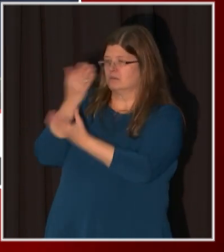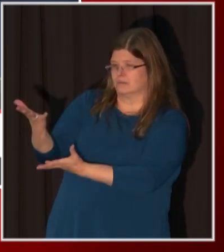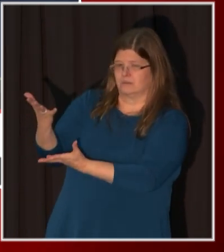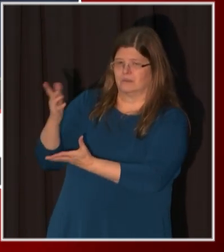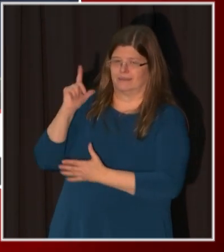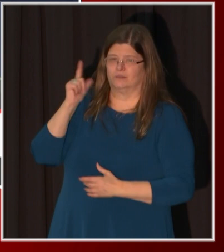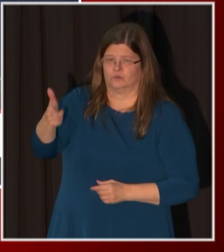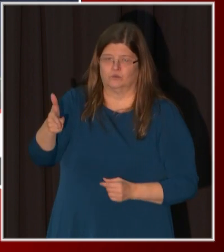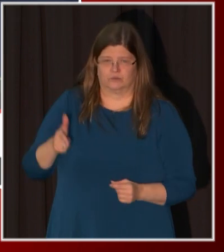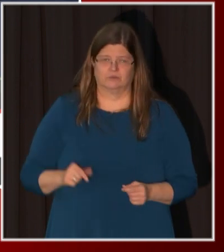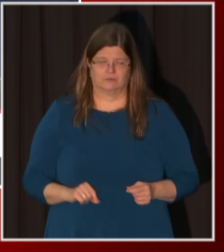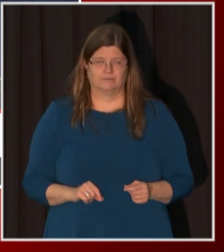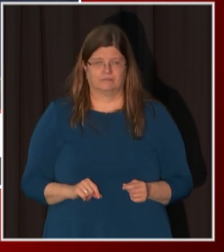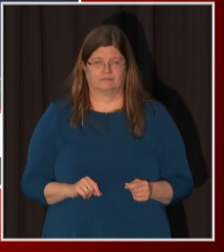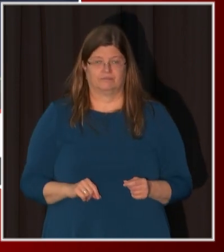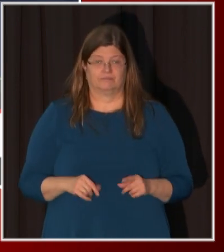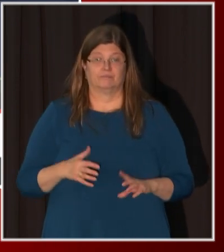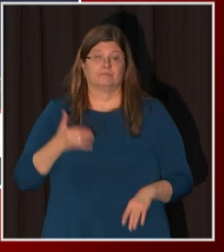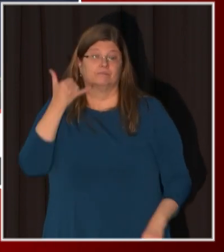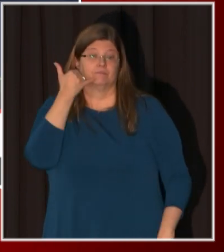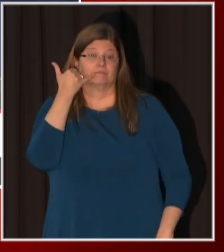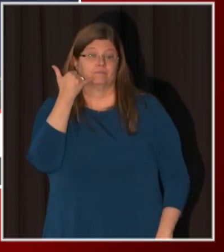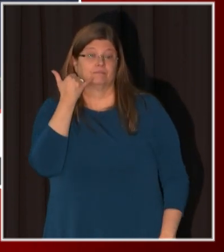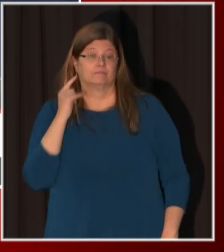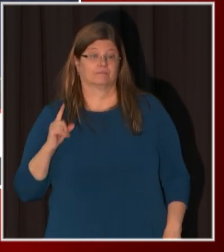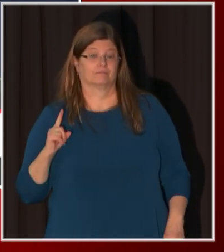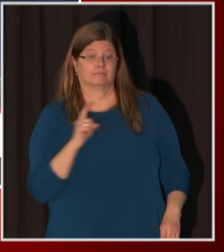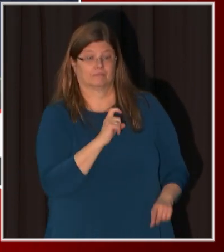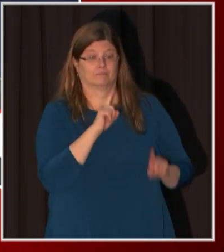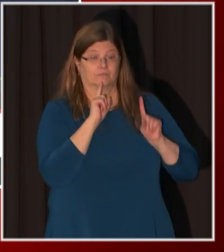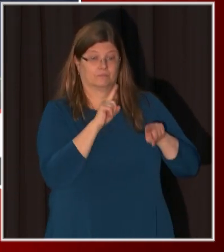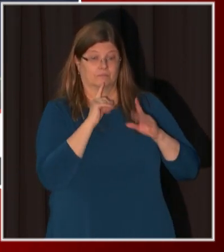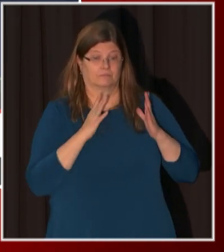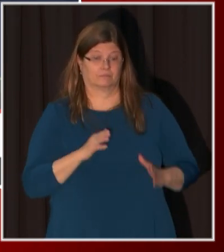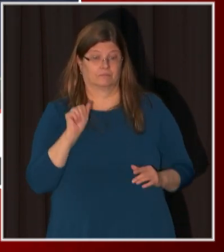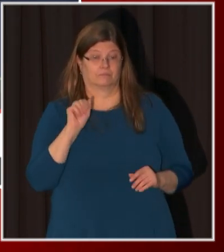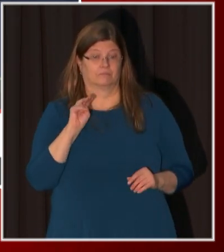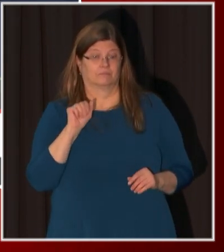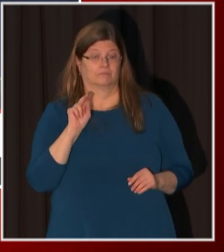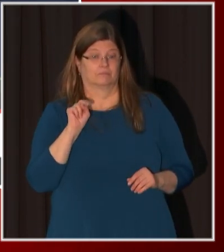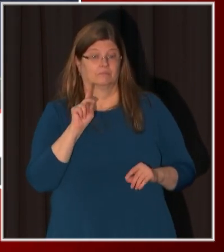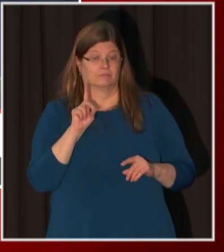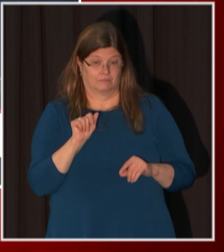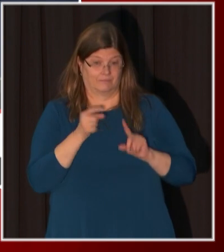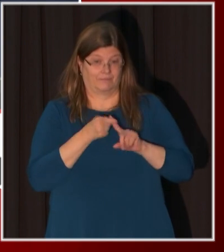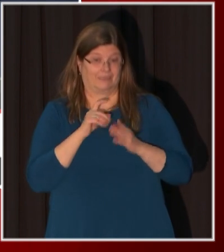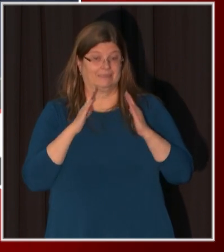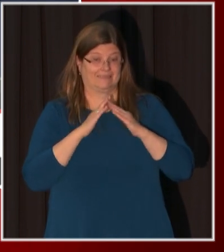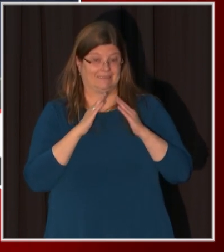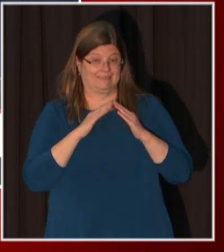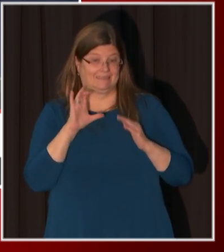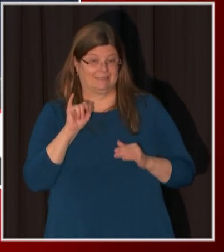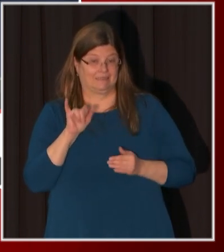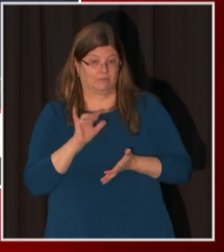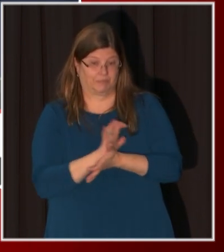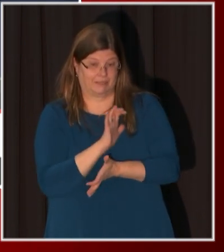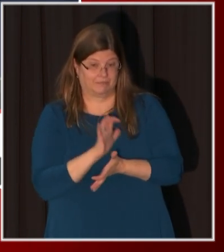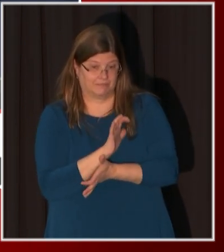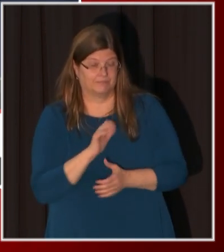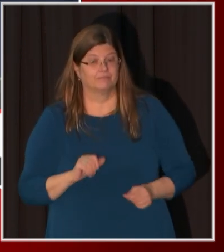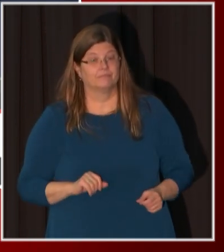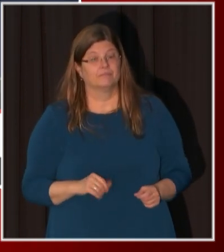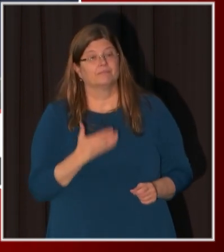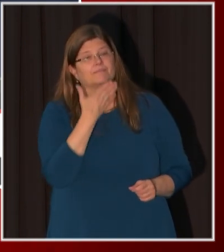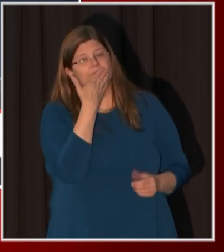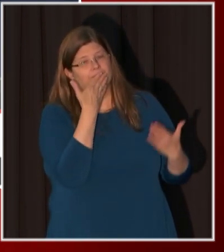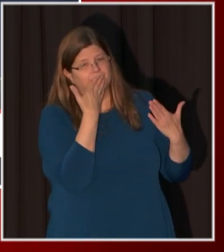Yes, Amanda from the City Paper. Hi, Mayor. Thank you for taking my questions. I just have two today. My first